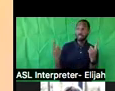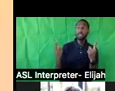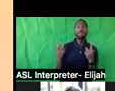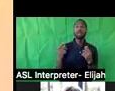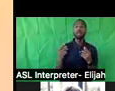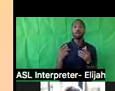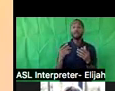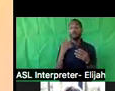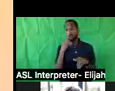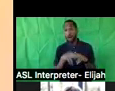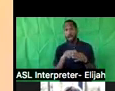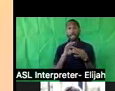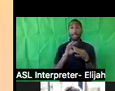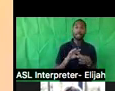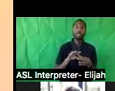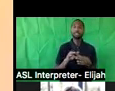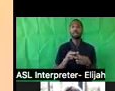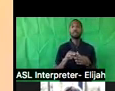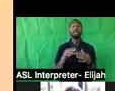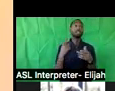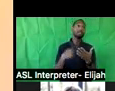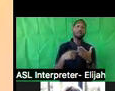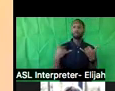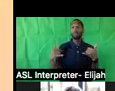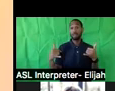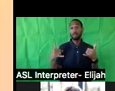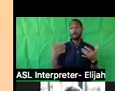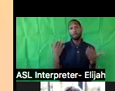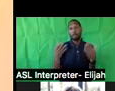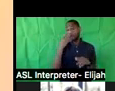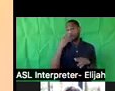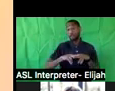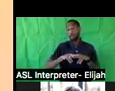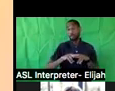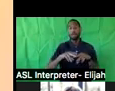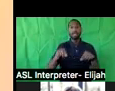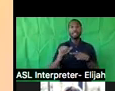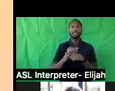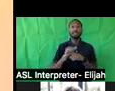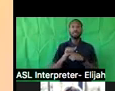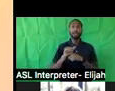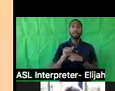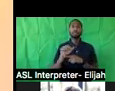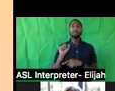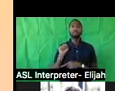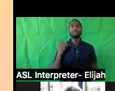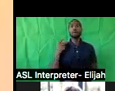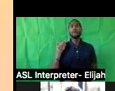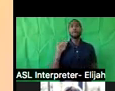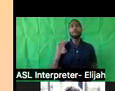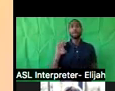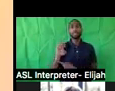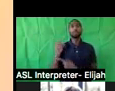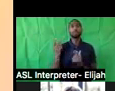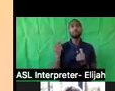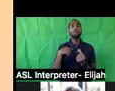generative, authentic, and even playful and maybe fun. So in this practice space, we're going to be deepening